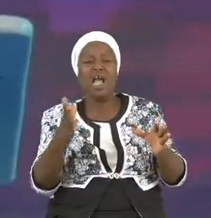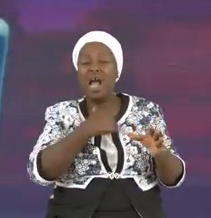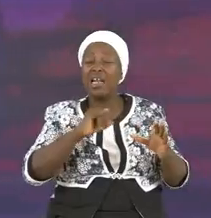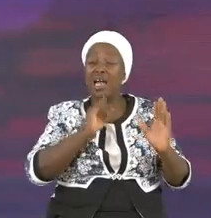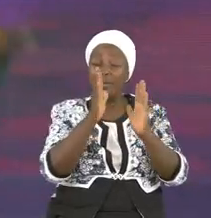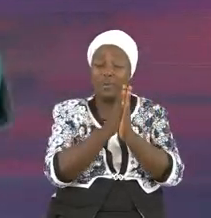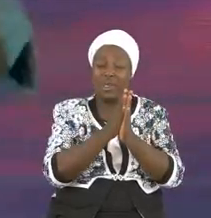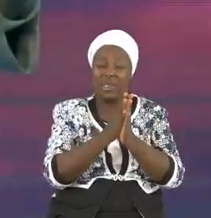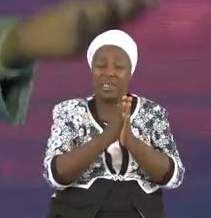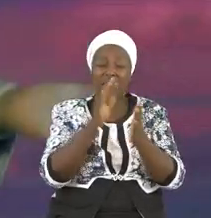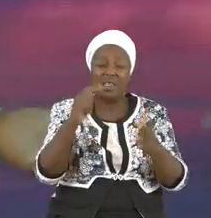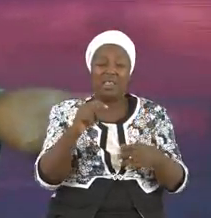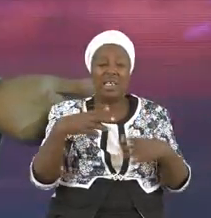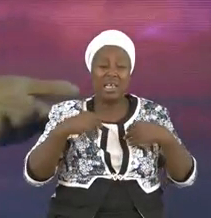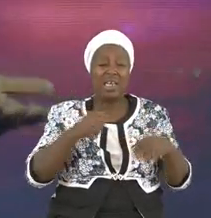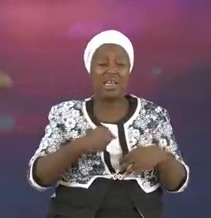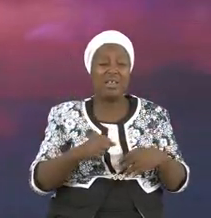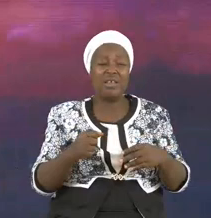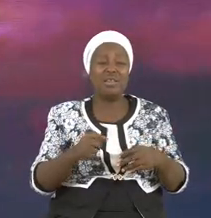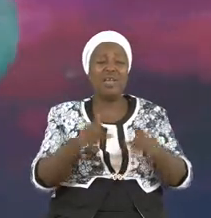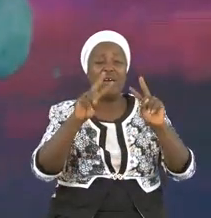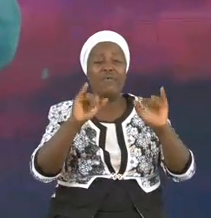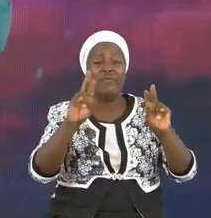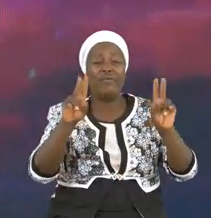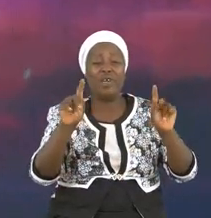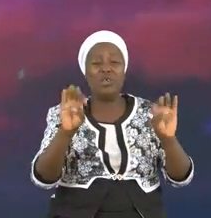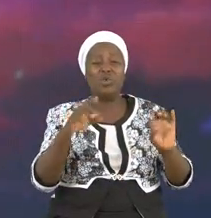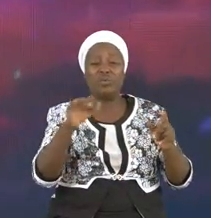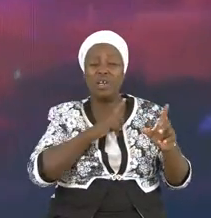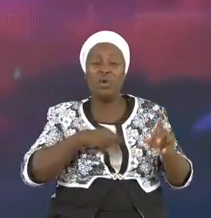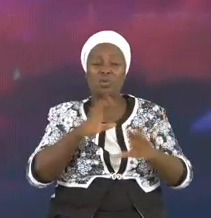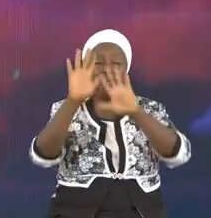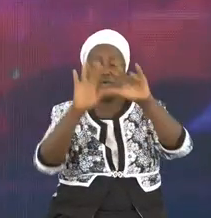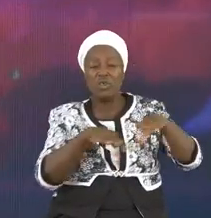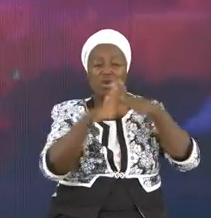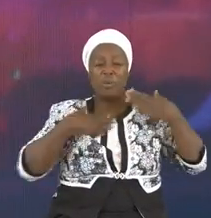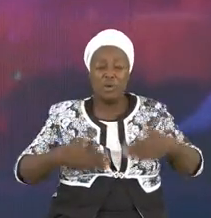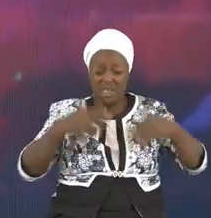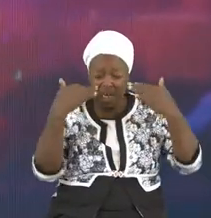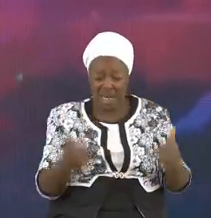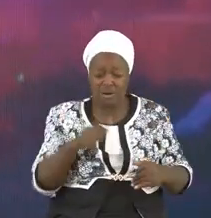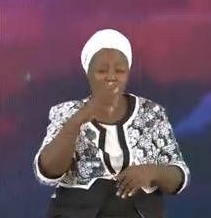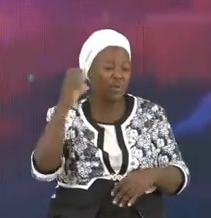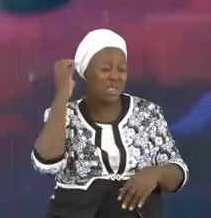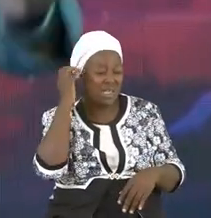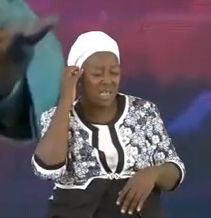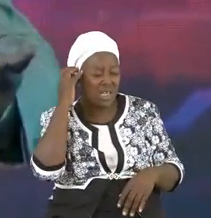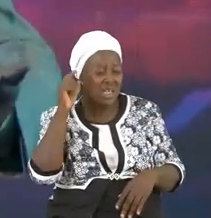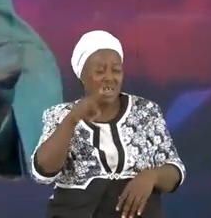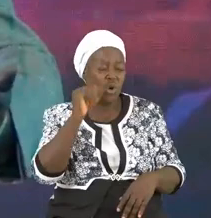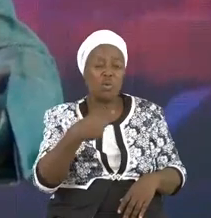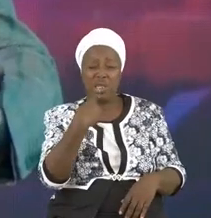healing virtue of the Lord will flow to your body right now. You will hear. You will speak.